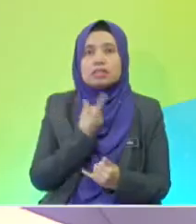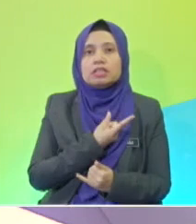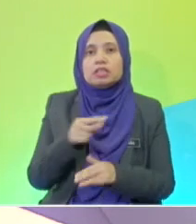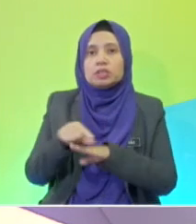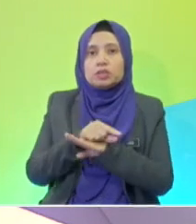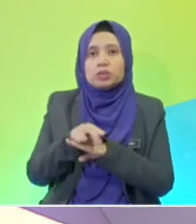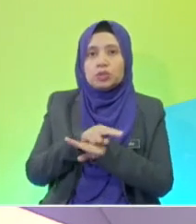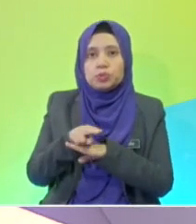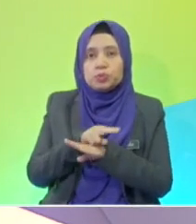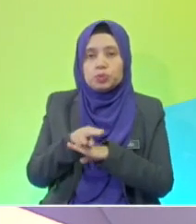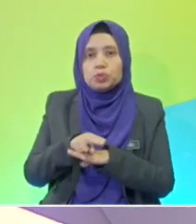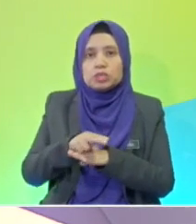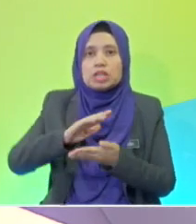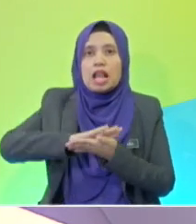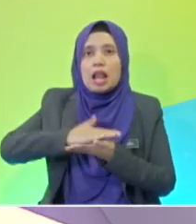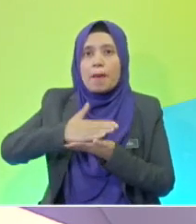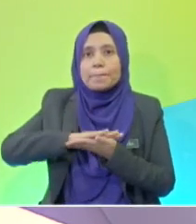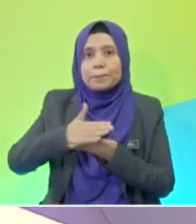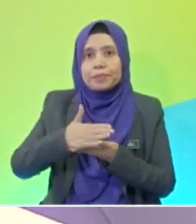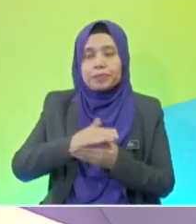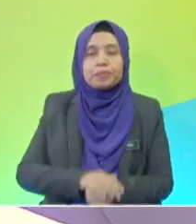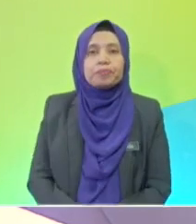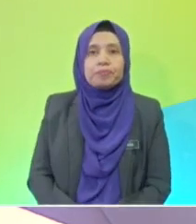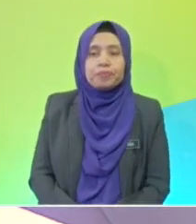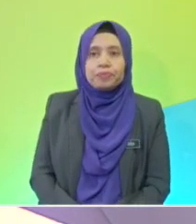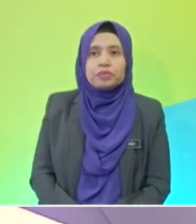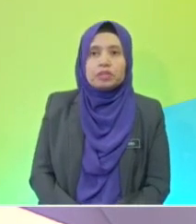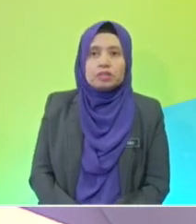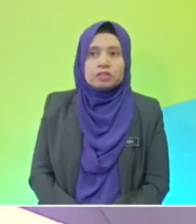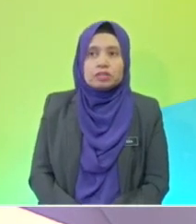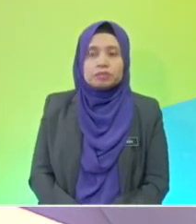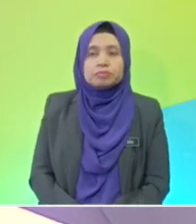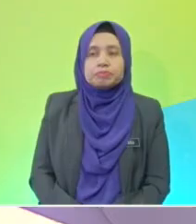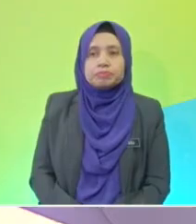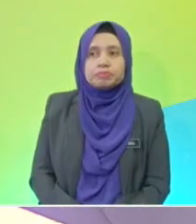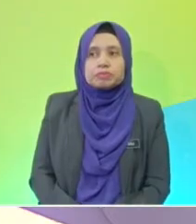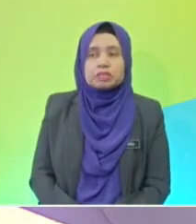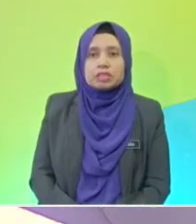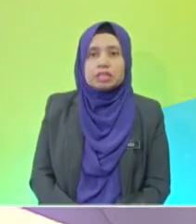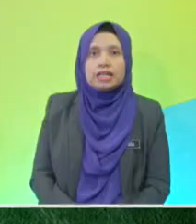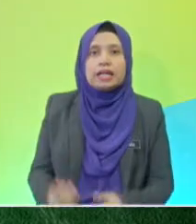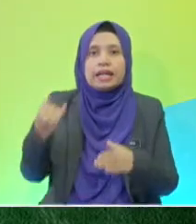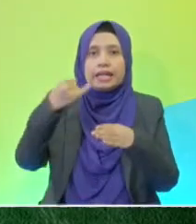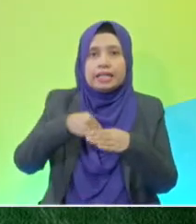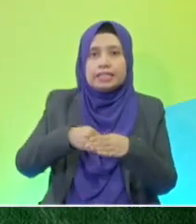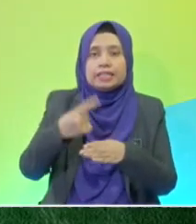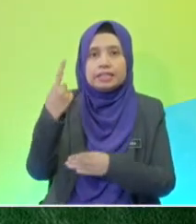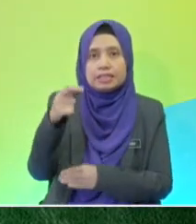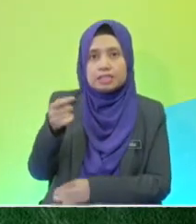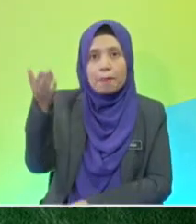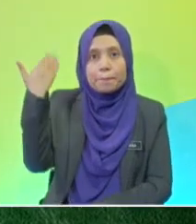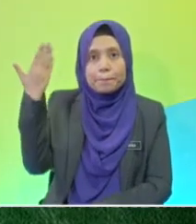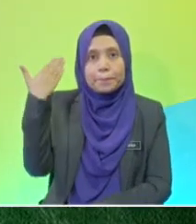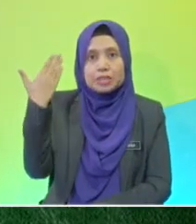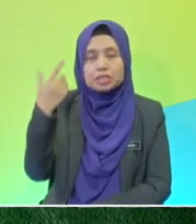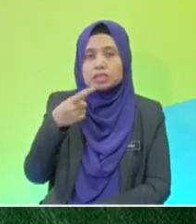Okay, we have the computer. All right, so we will see the answer. Okay, in the past, people used a typewriter to type documents.